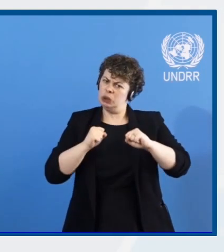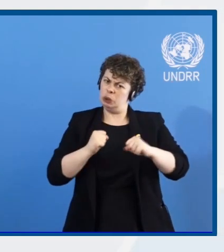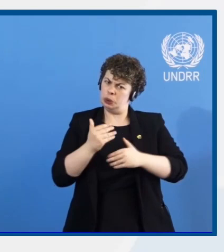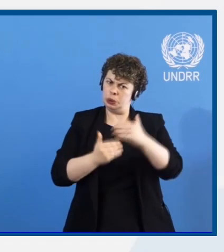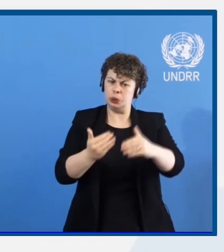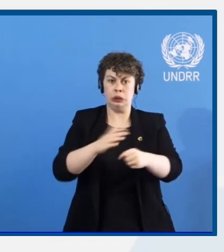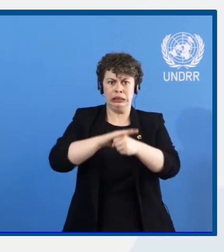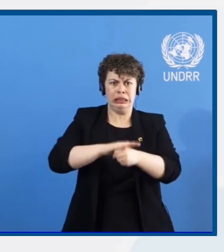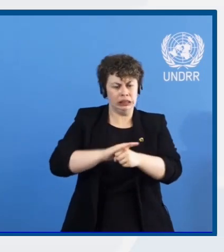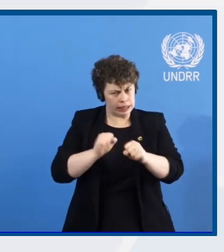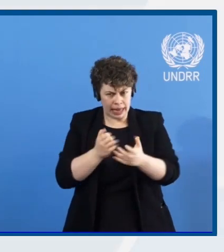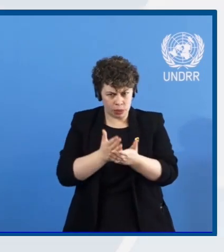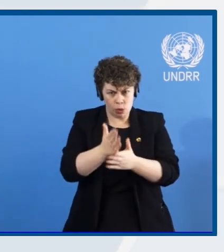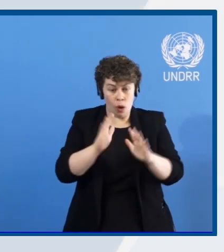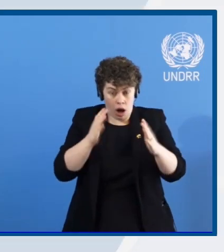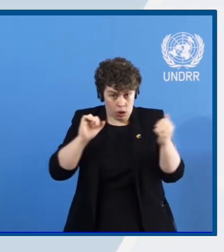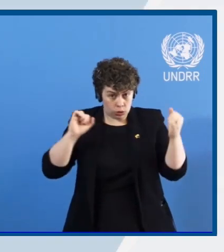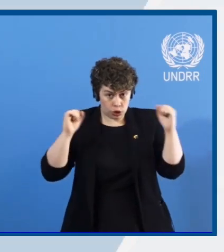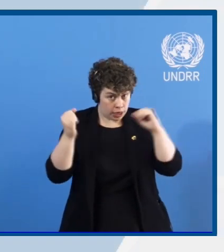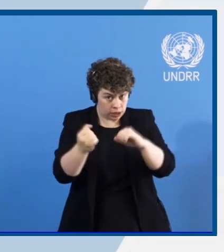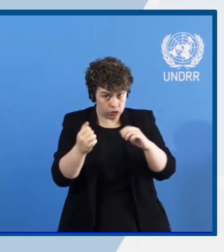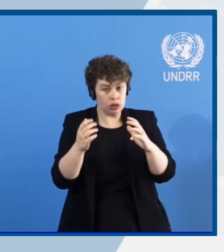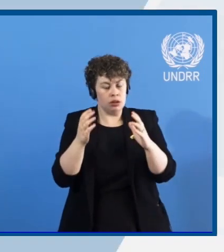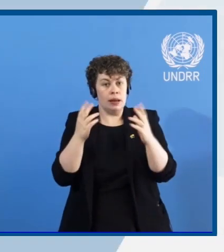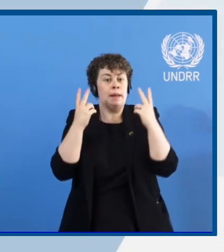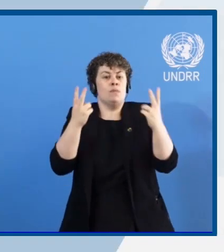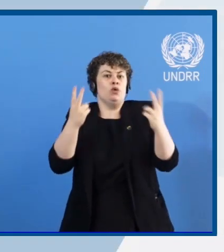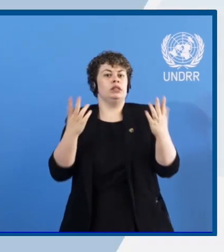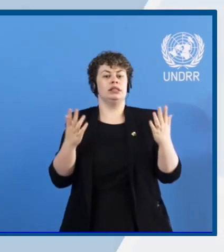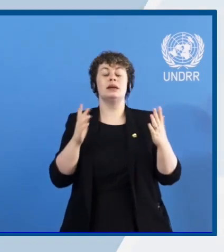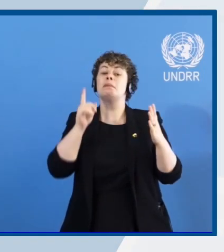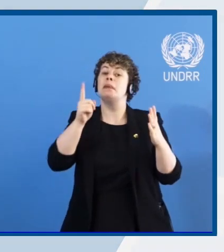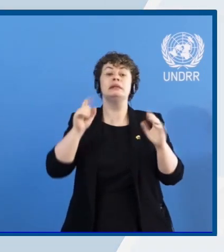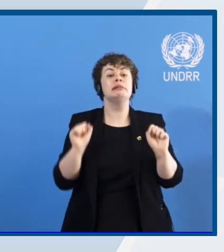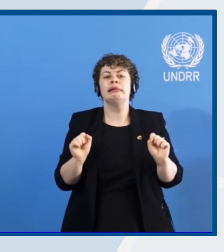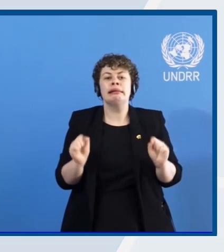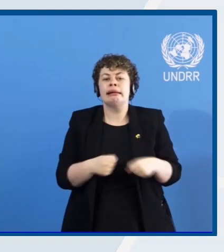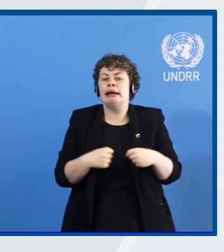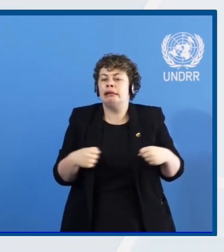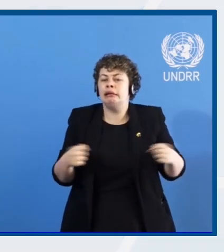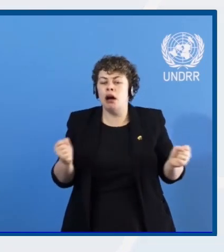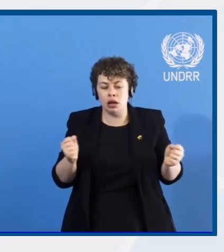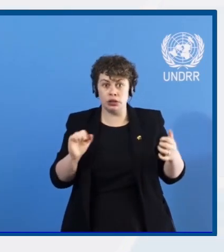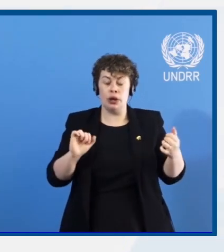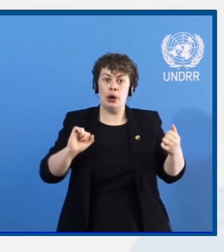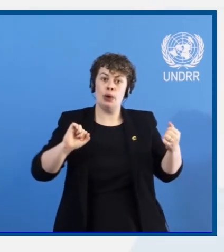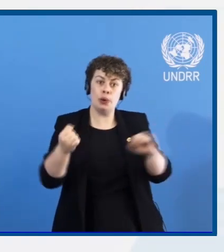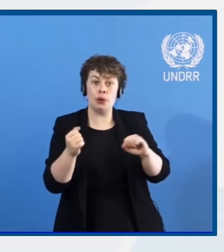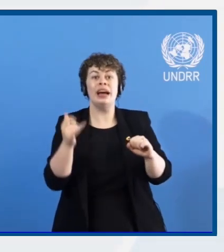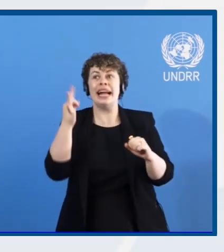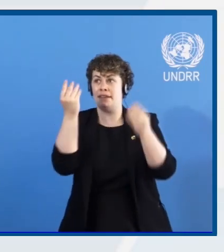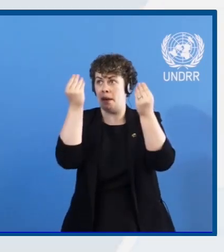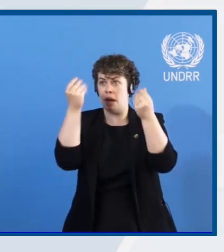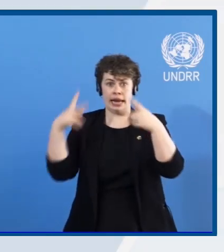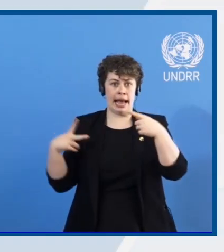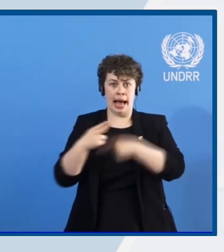to transform through crisis is critical, but it cannot be done without adequate financing. And as Caribbean